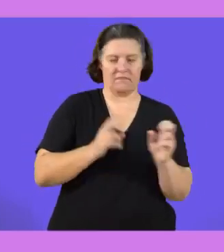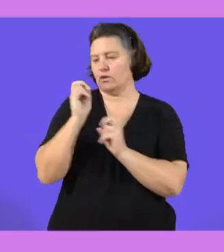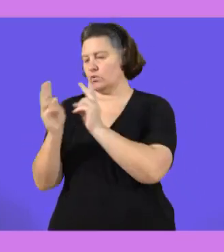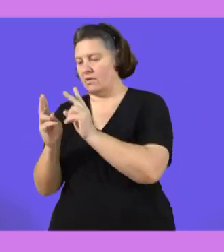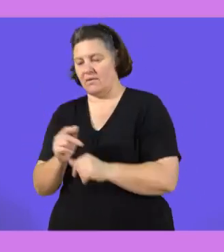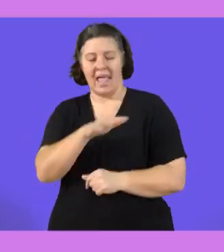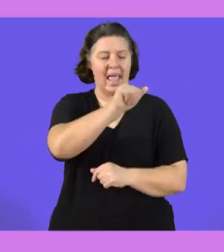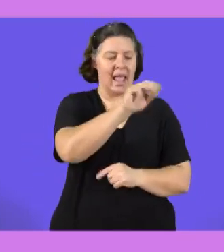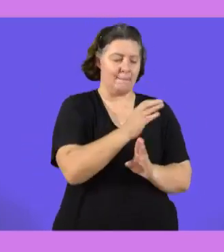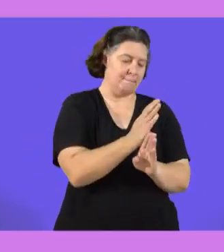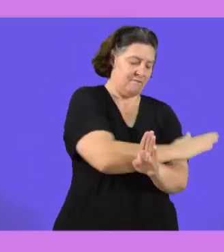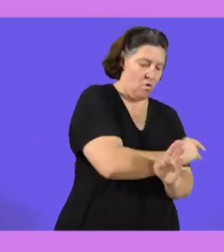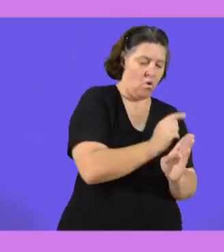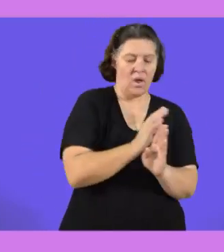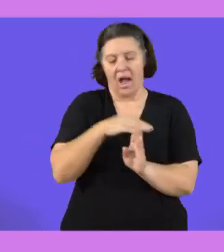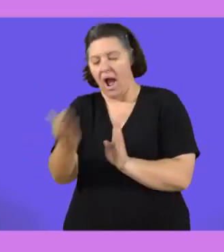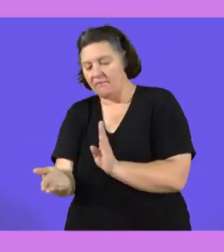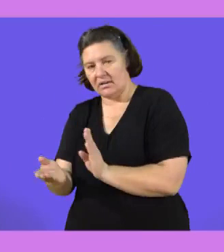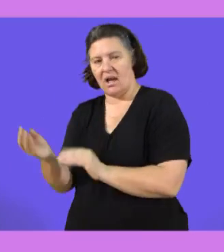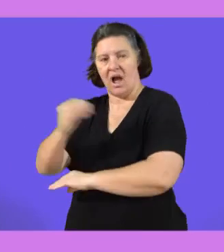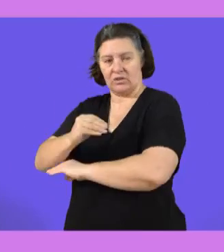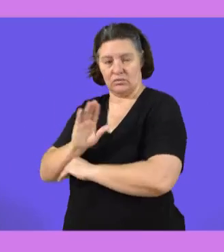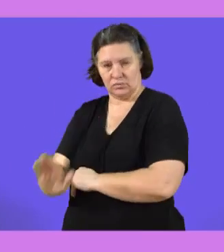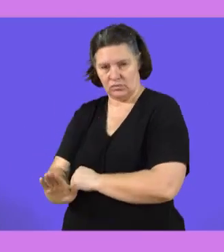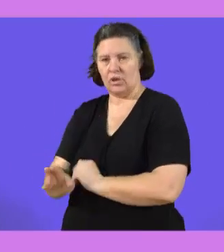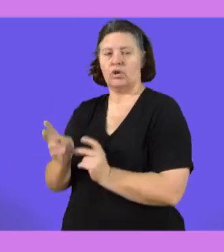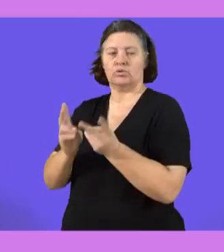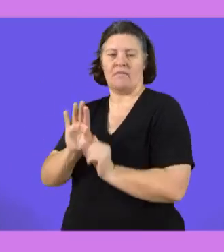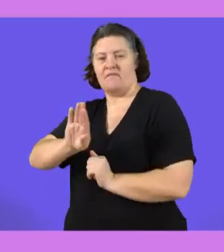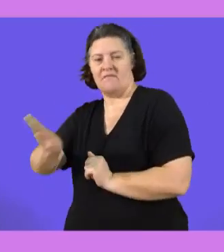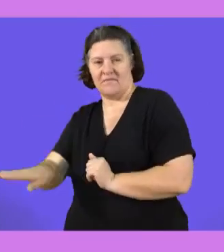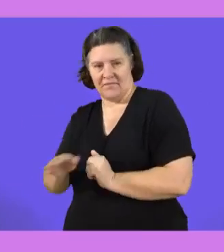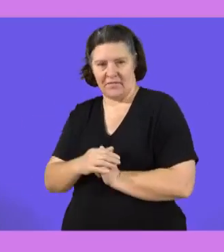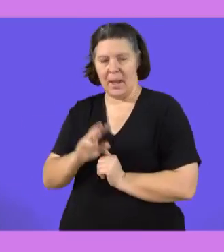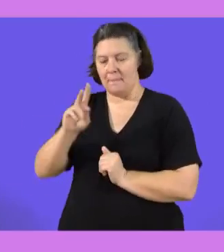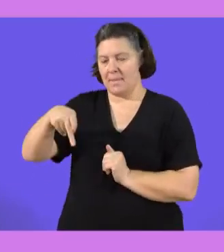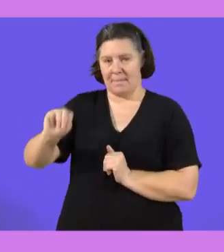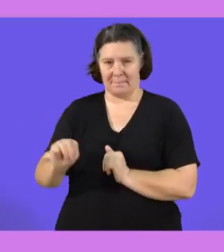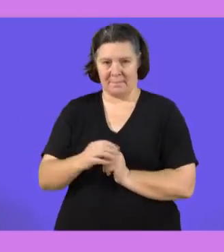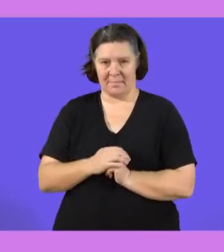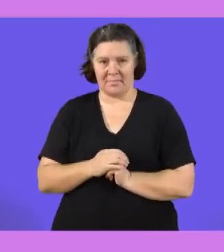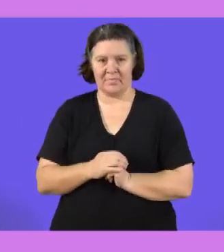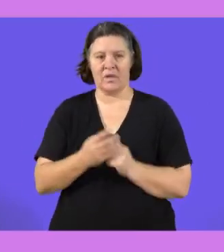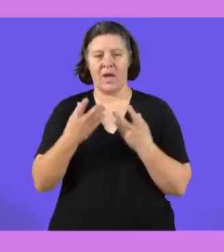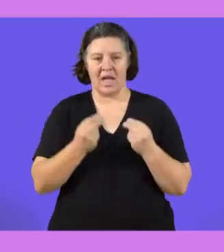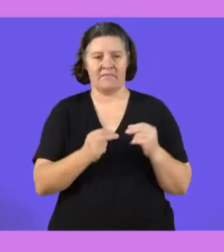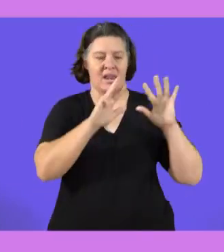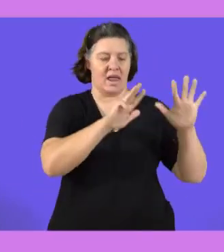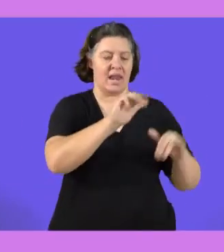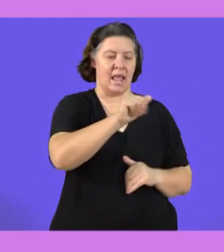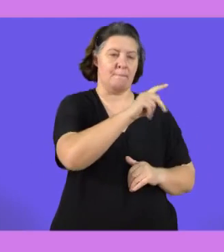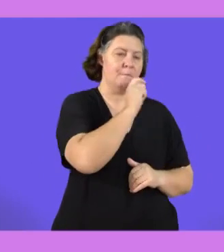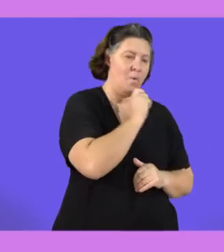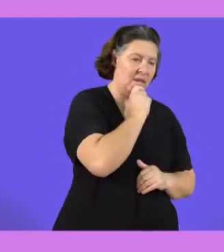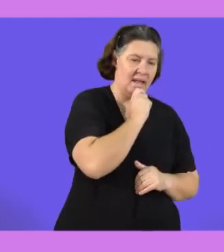hours before noon, that's your AM, and then the 12 hours afternoon, that is your 12-hour pattern time, the PM. For example, we have